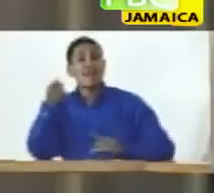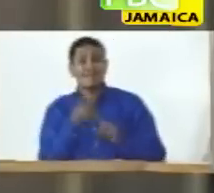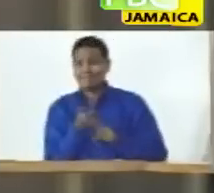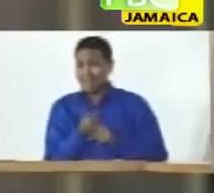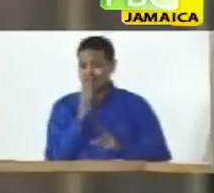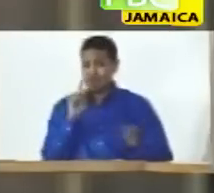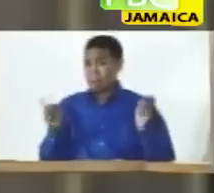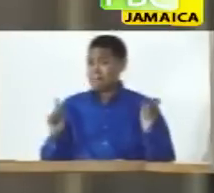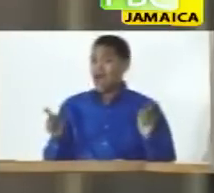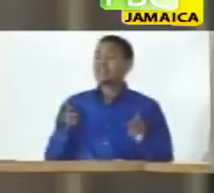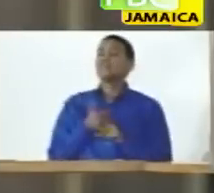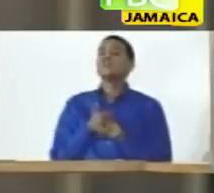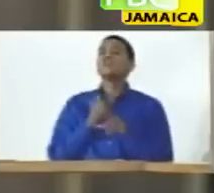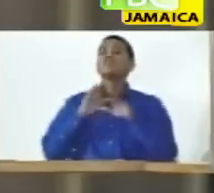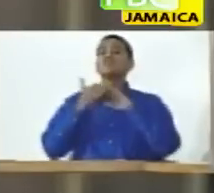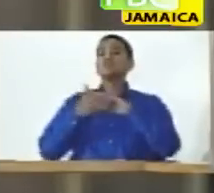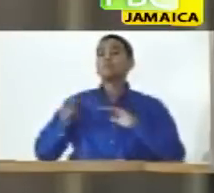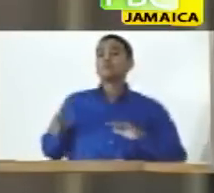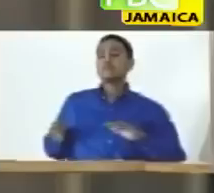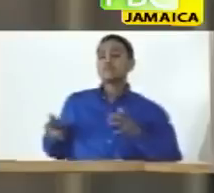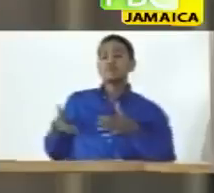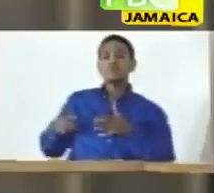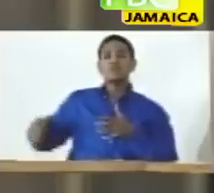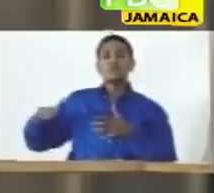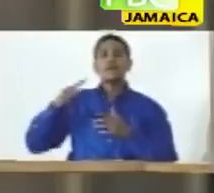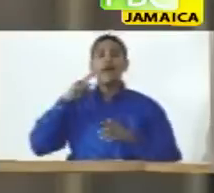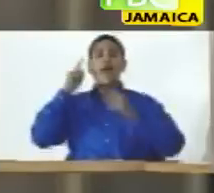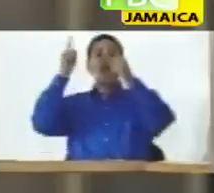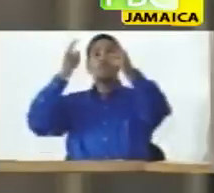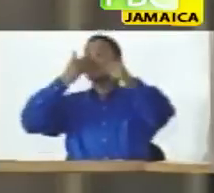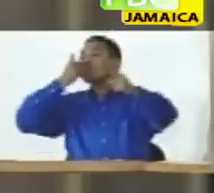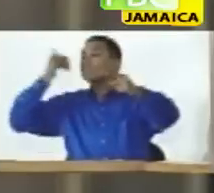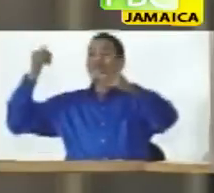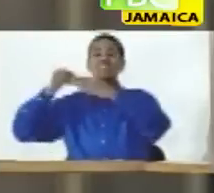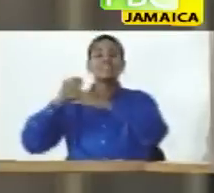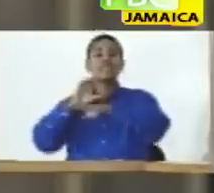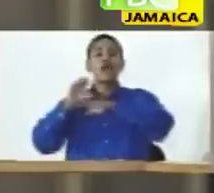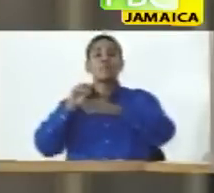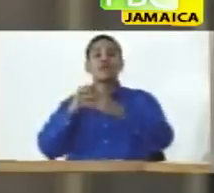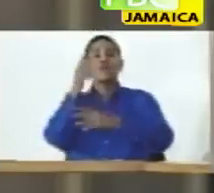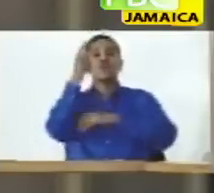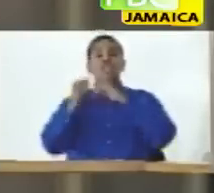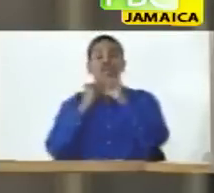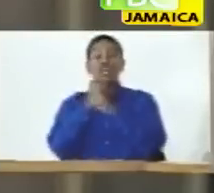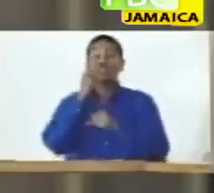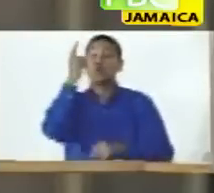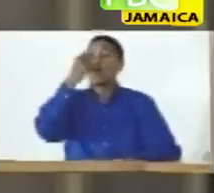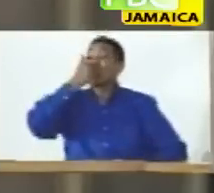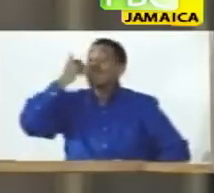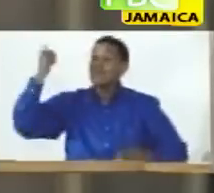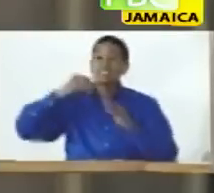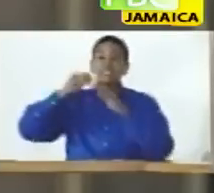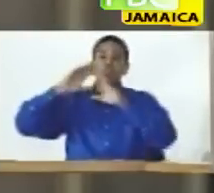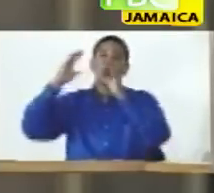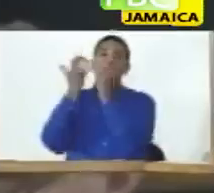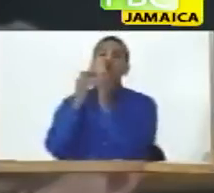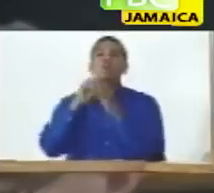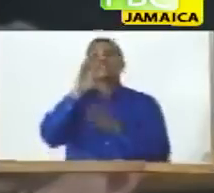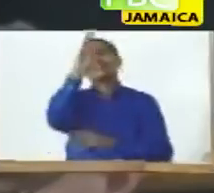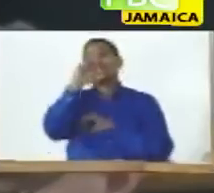Jamaican judiciary aims to be the best in the Caribbean in 3 years and one of the best in the world in 6 years.